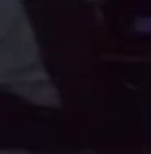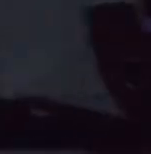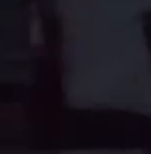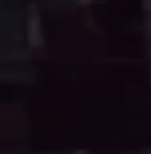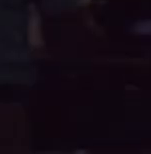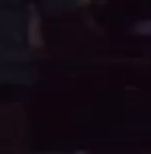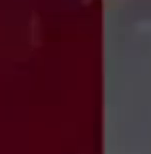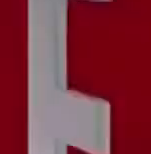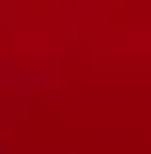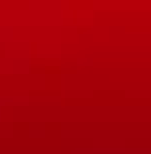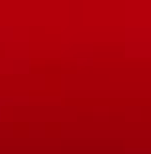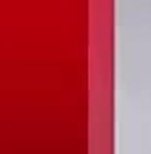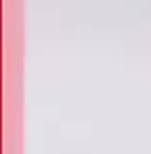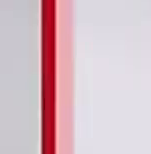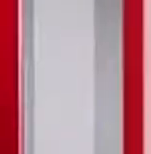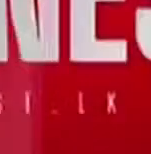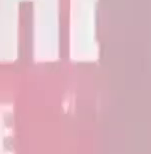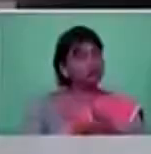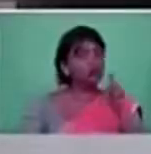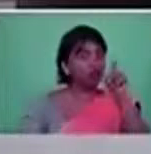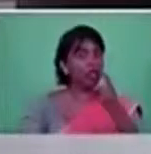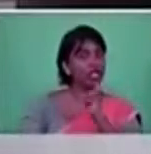headlines.